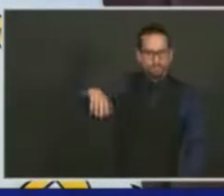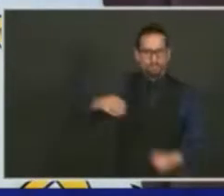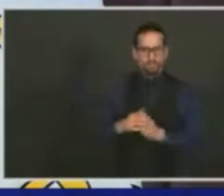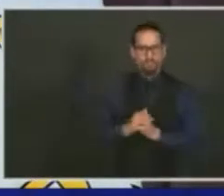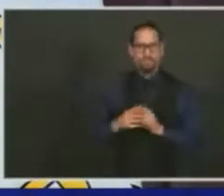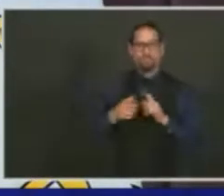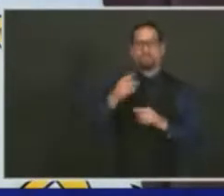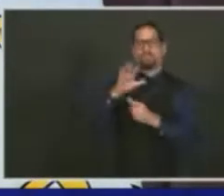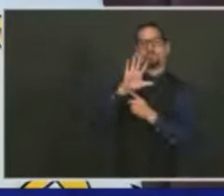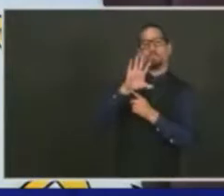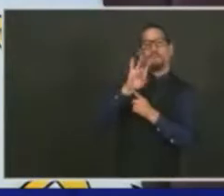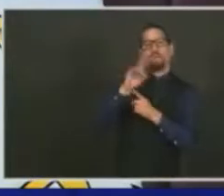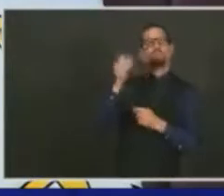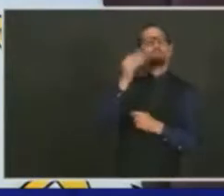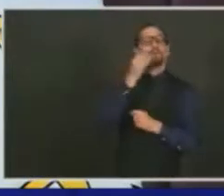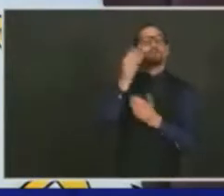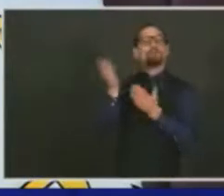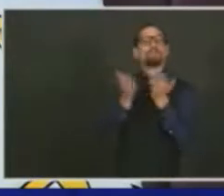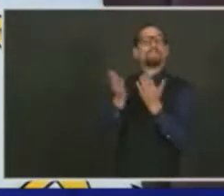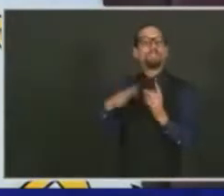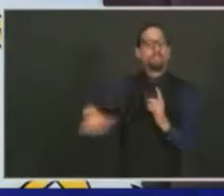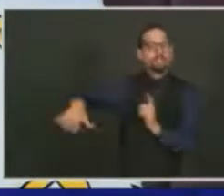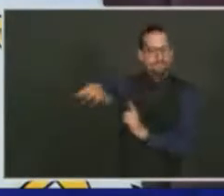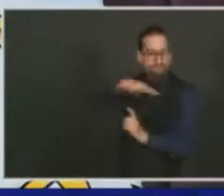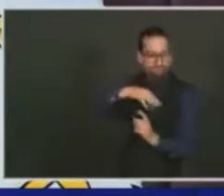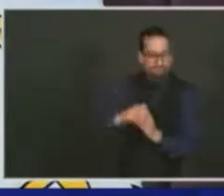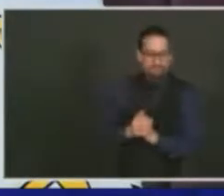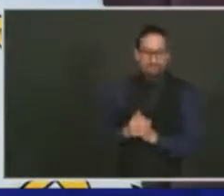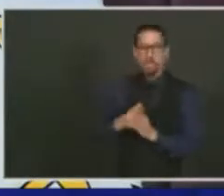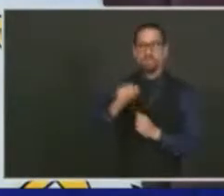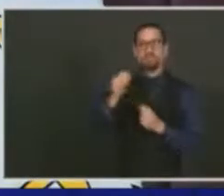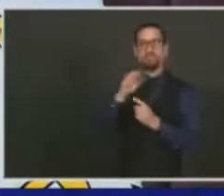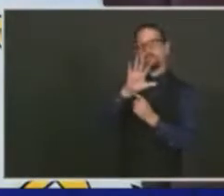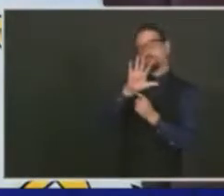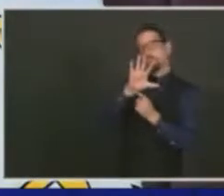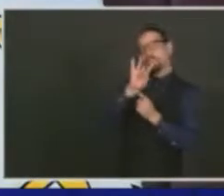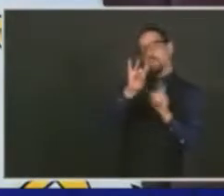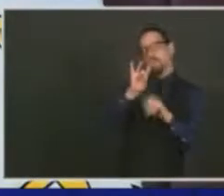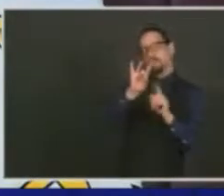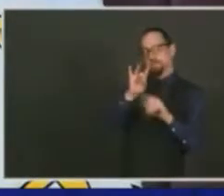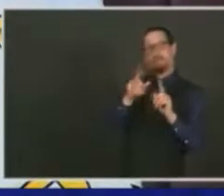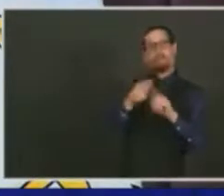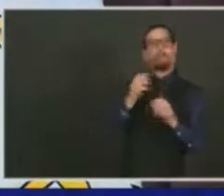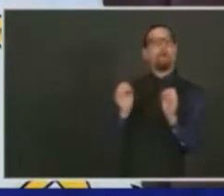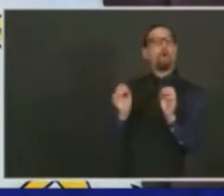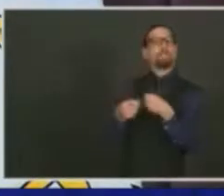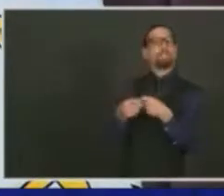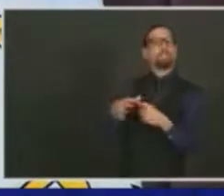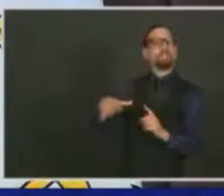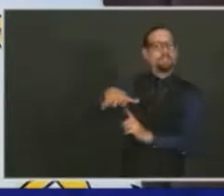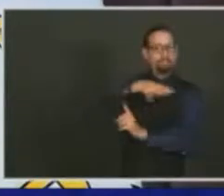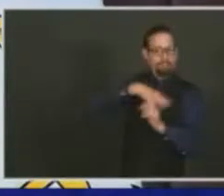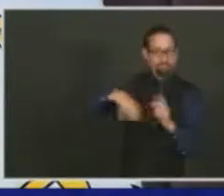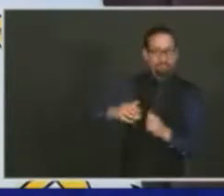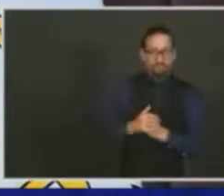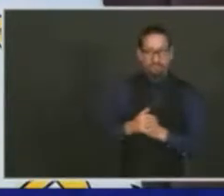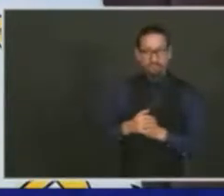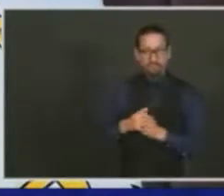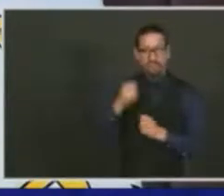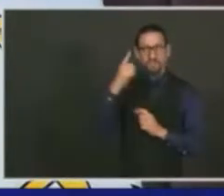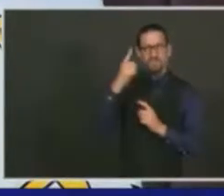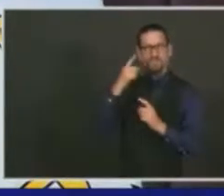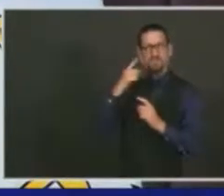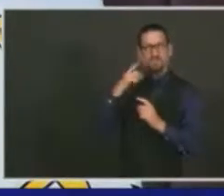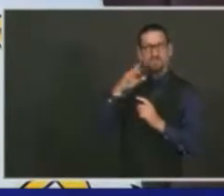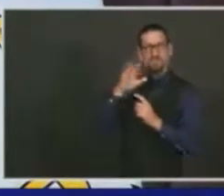increases in office settings, such as financial settings and services. Our cases related to office settings almost doubled in a